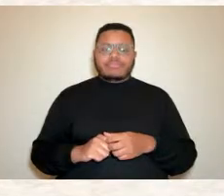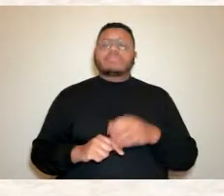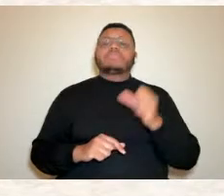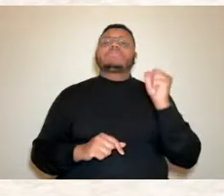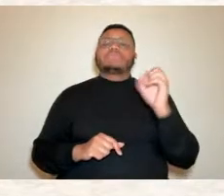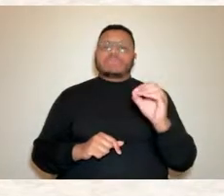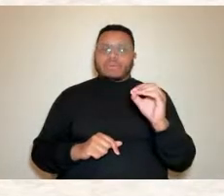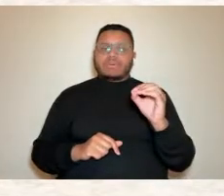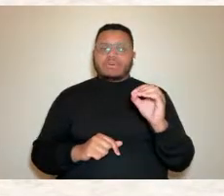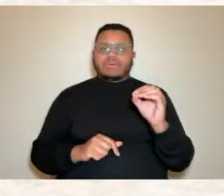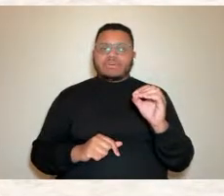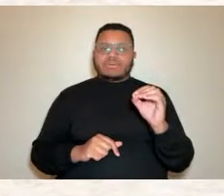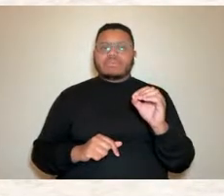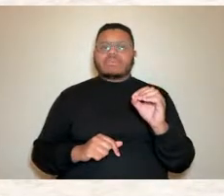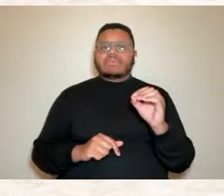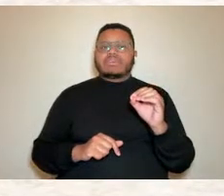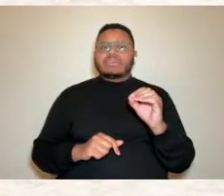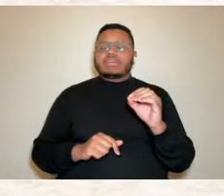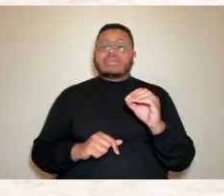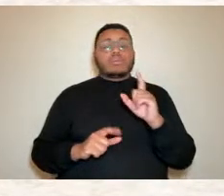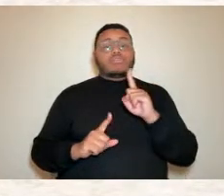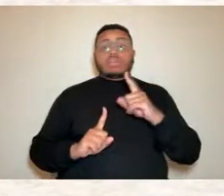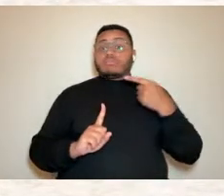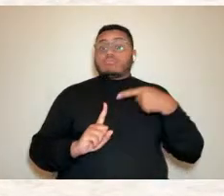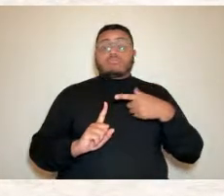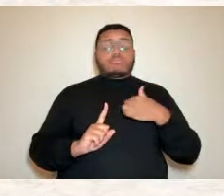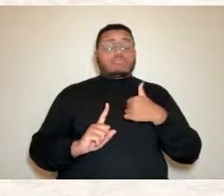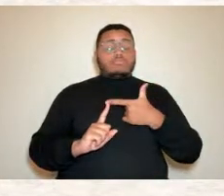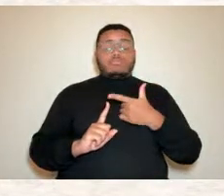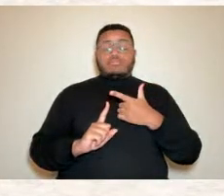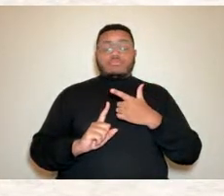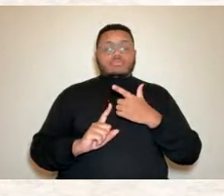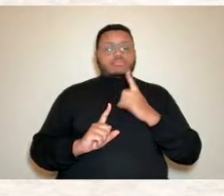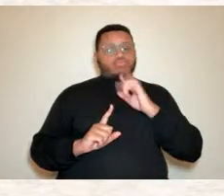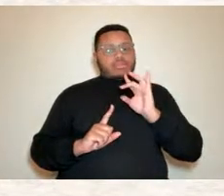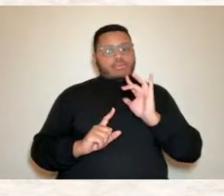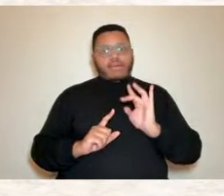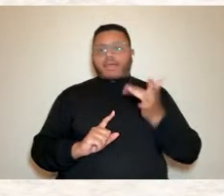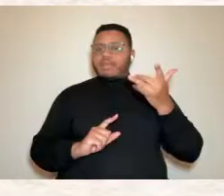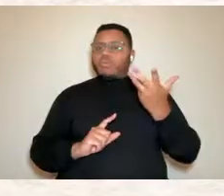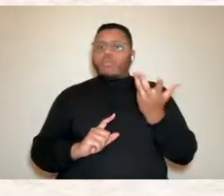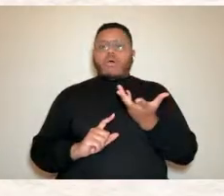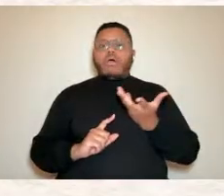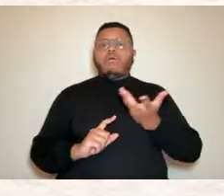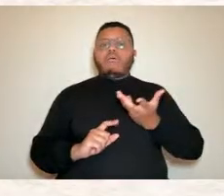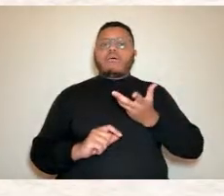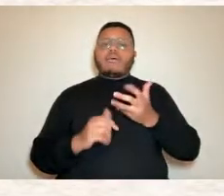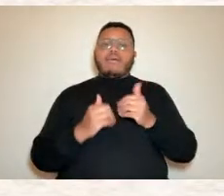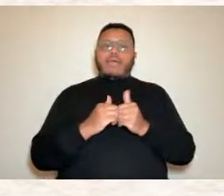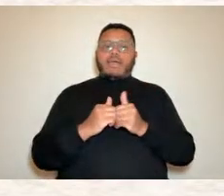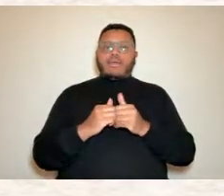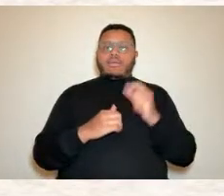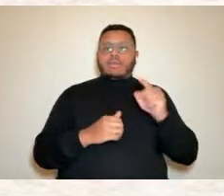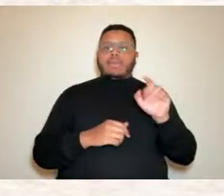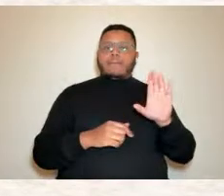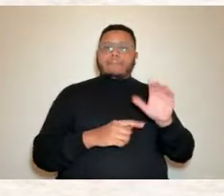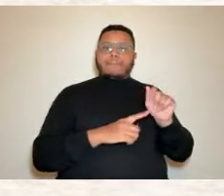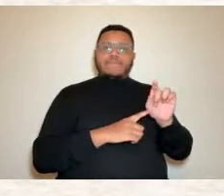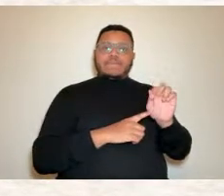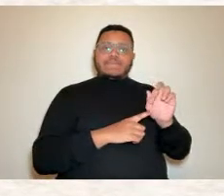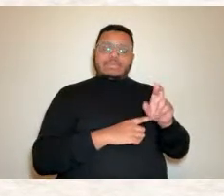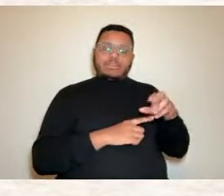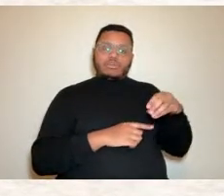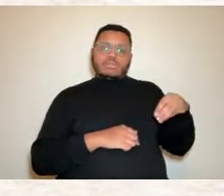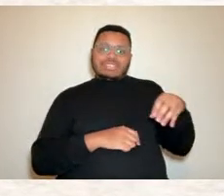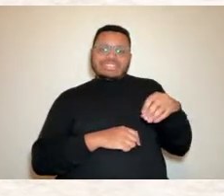So what's standing out in this recipe is the way that the batter was